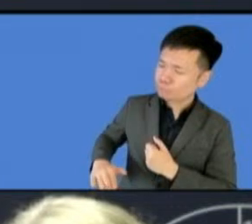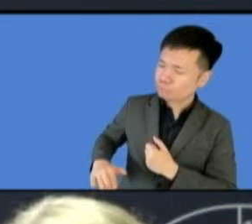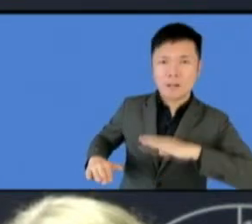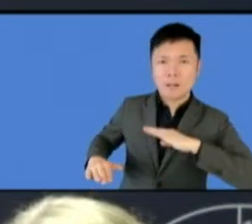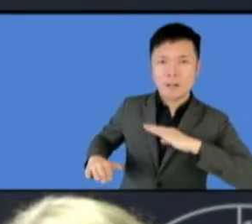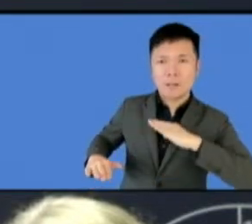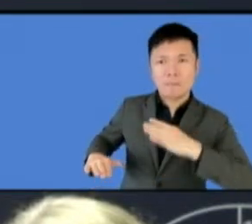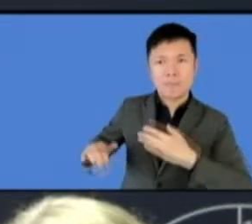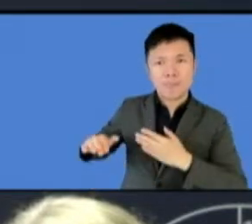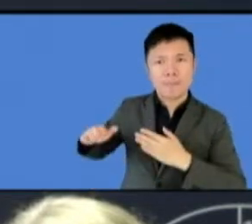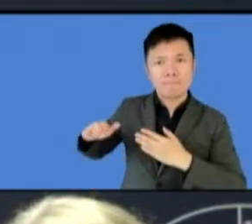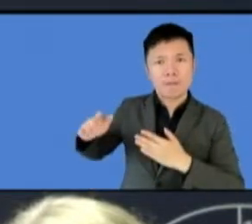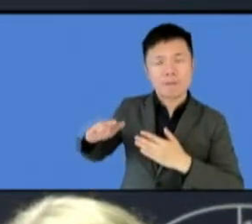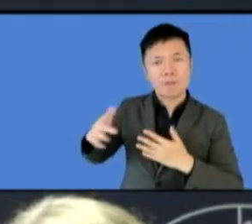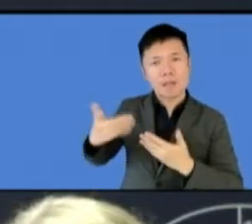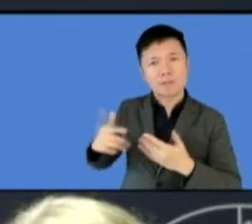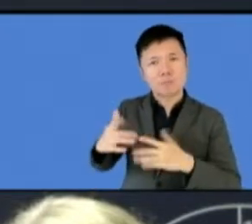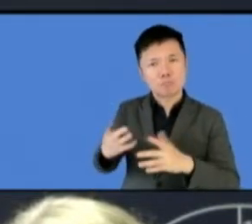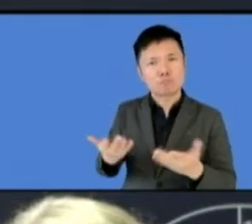increasingly more wealthy country,